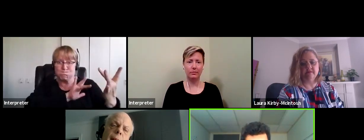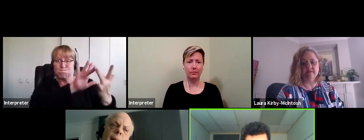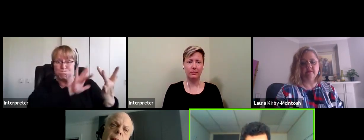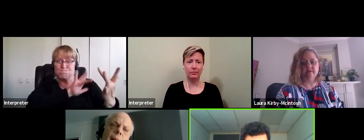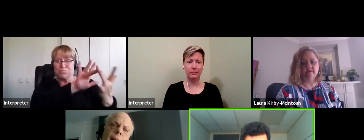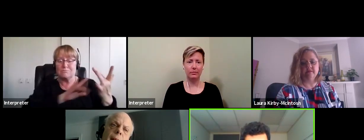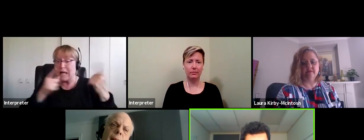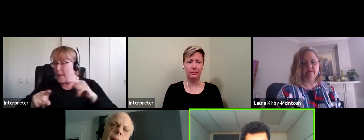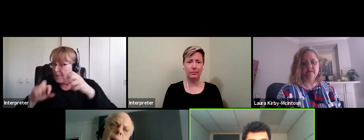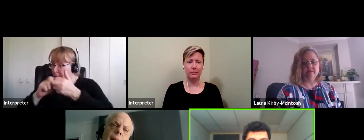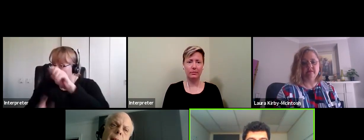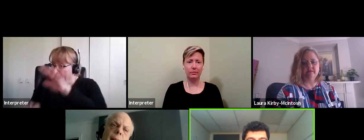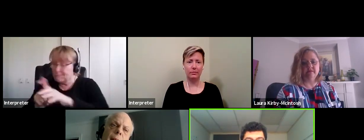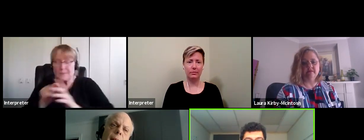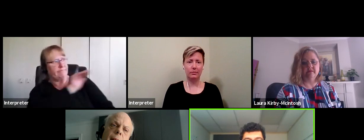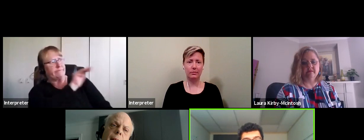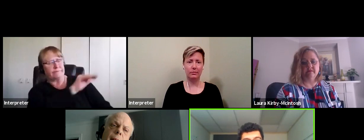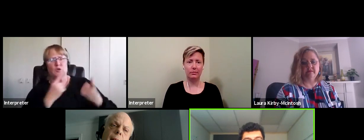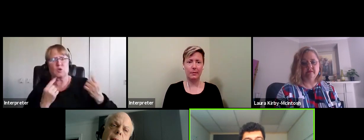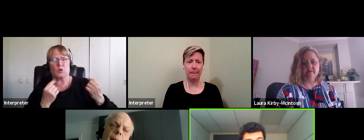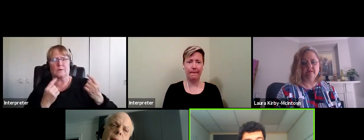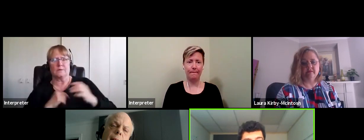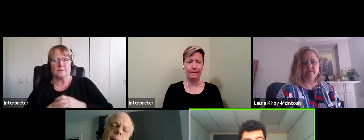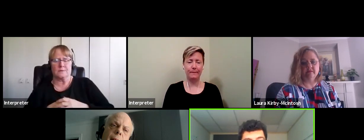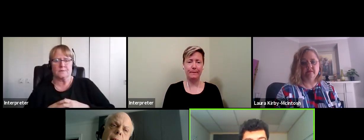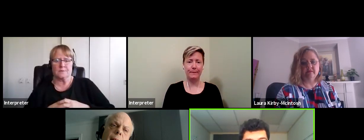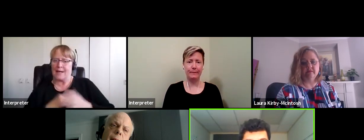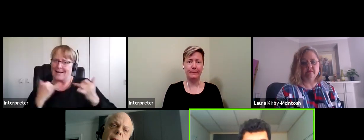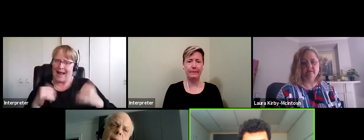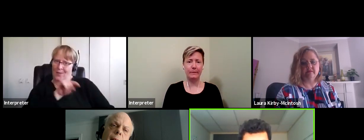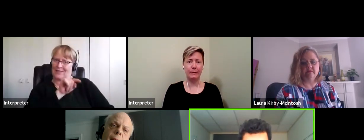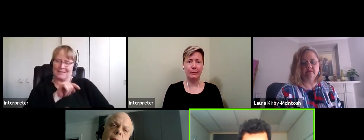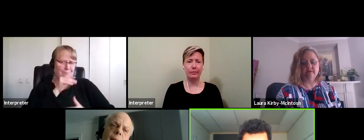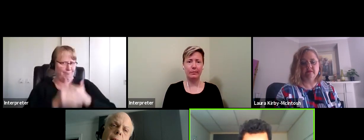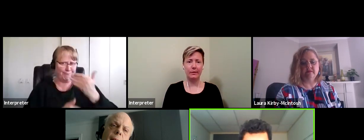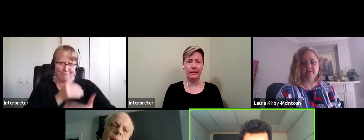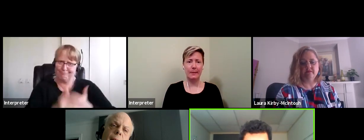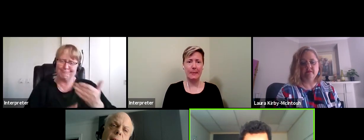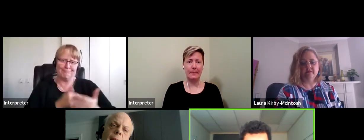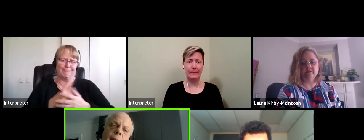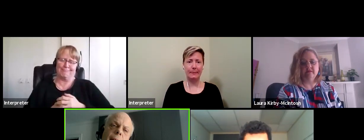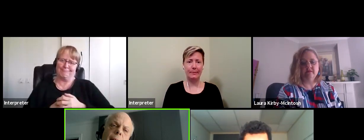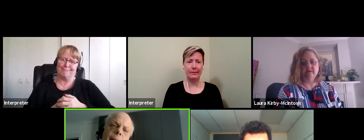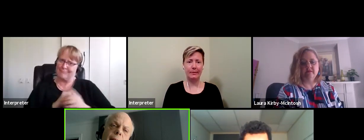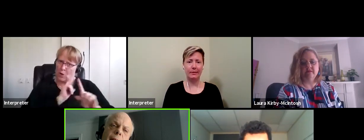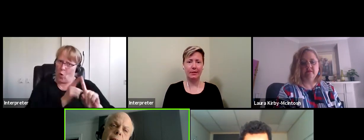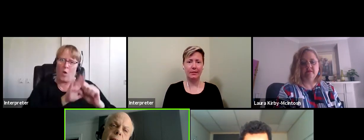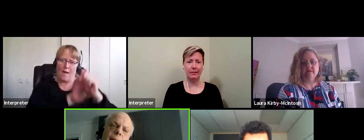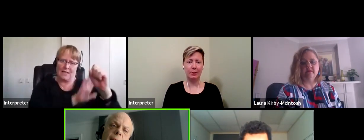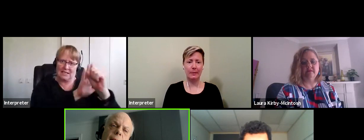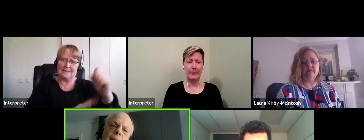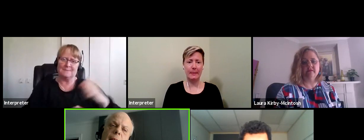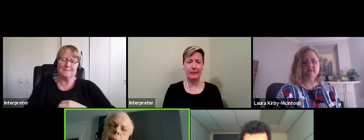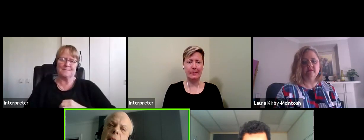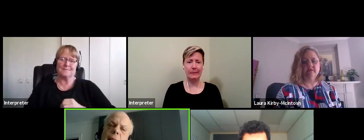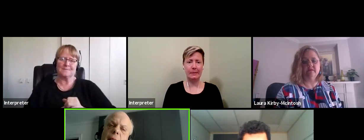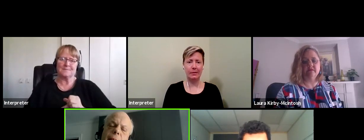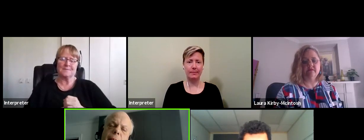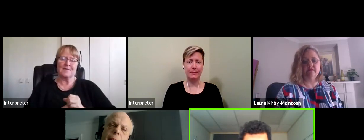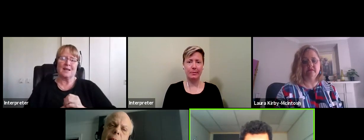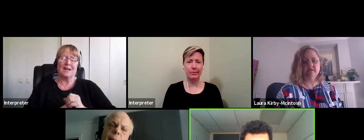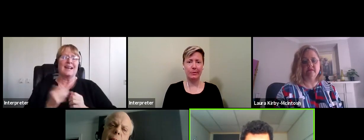up on the ground. So this, we're working on this one as well from an advocacy perspective. Right. On the powder